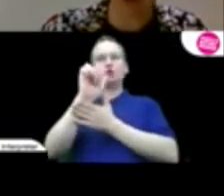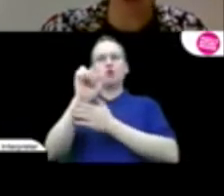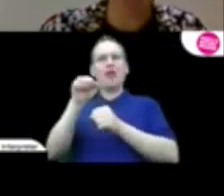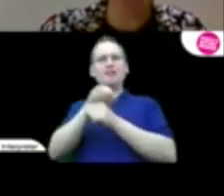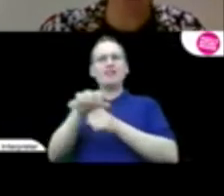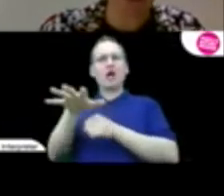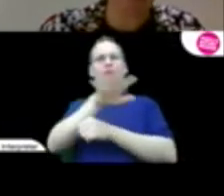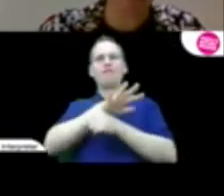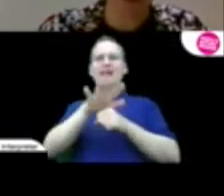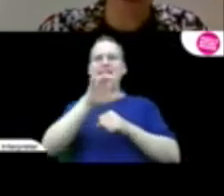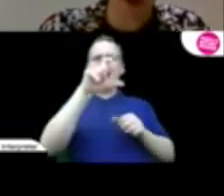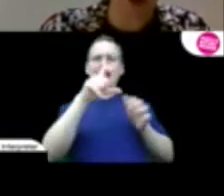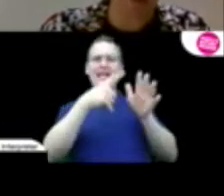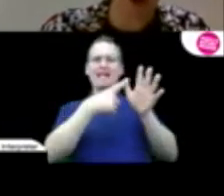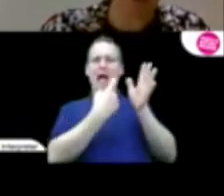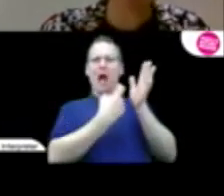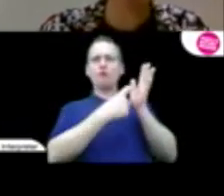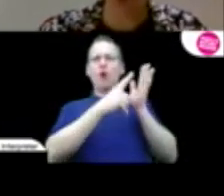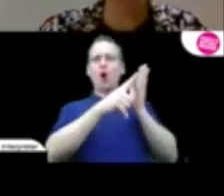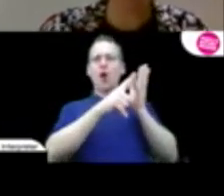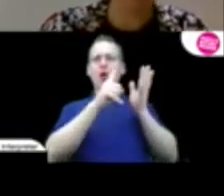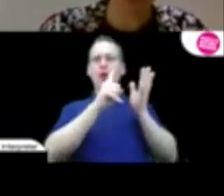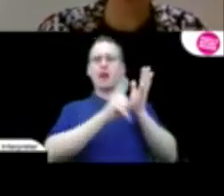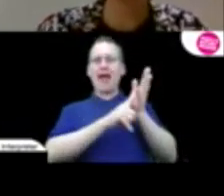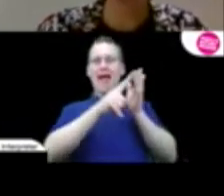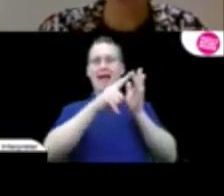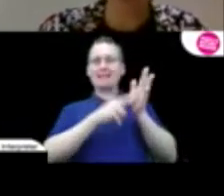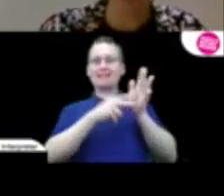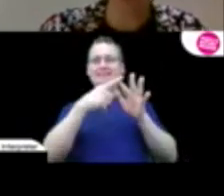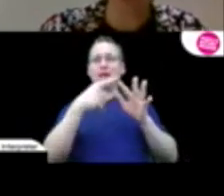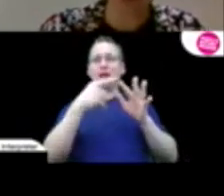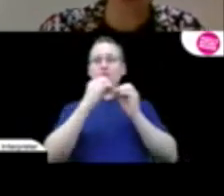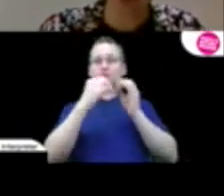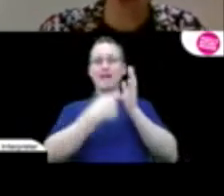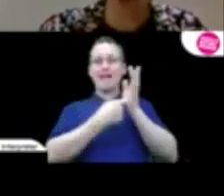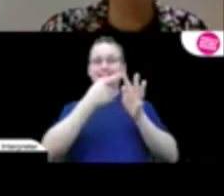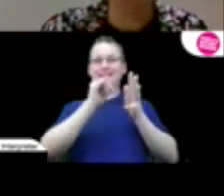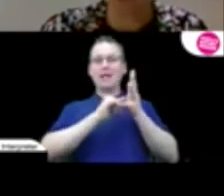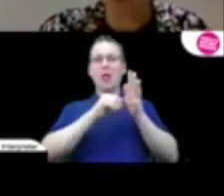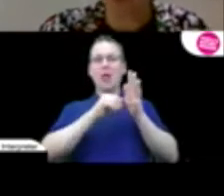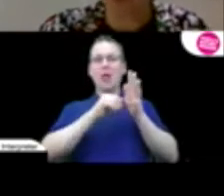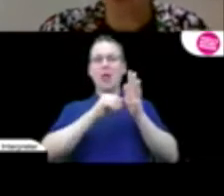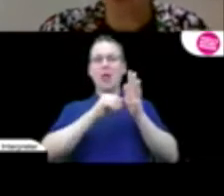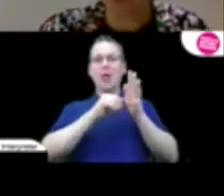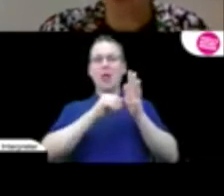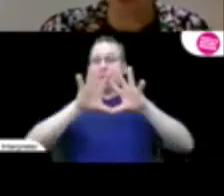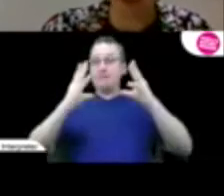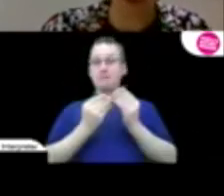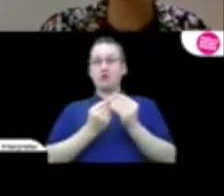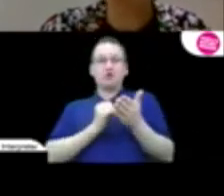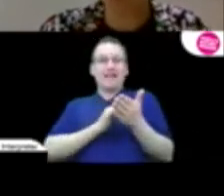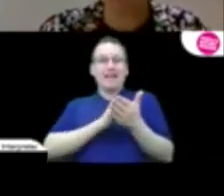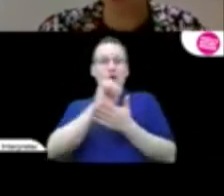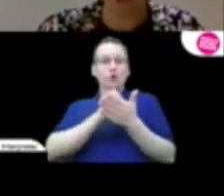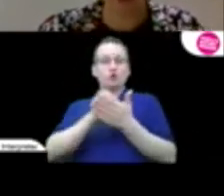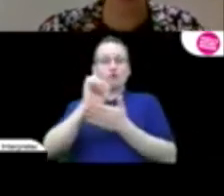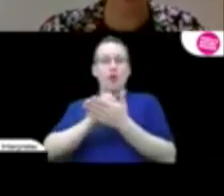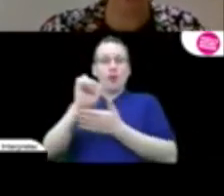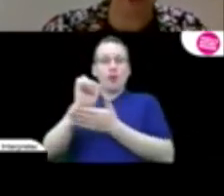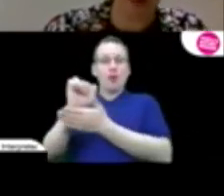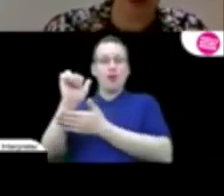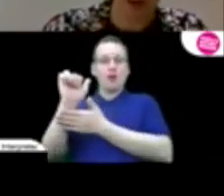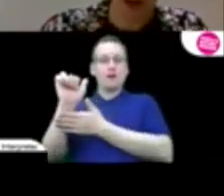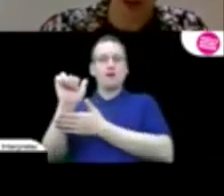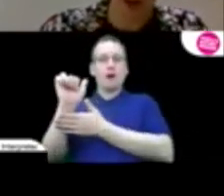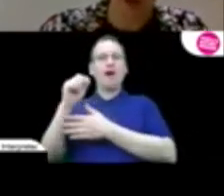Dr. Caroline Bressy, who was exploring the multicultural nature of the City of London Asylum